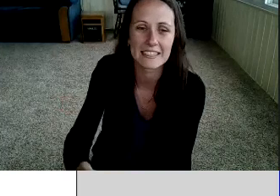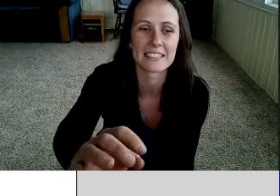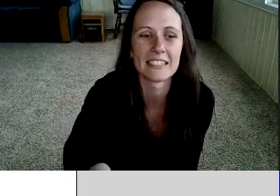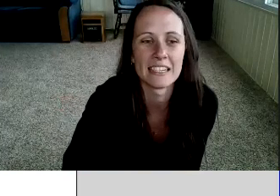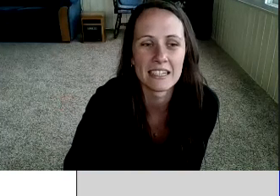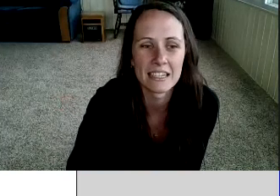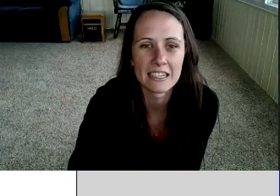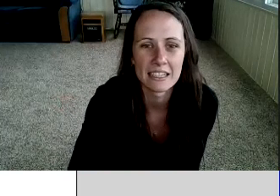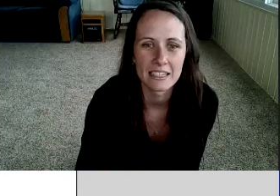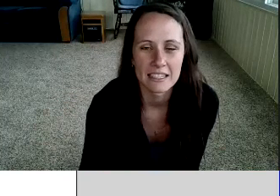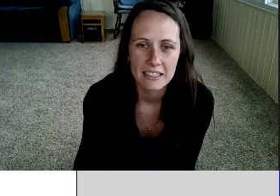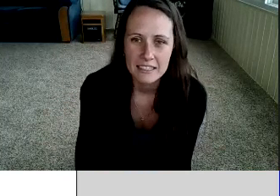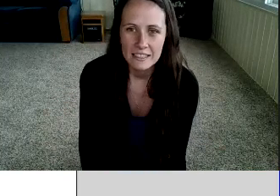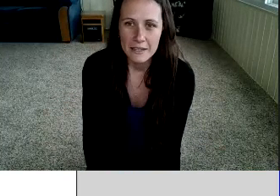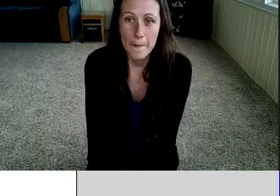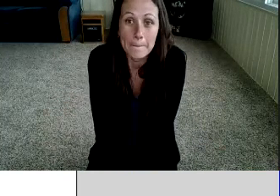duck.